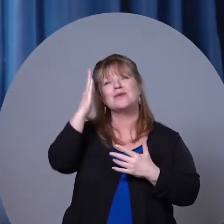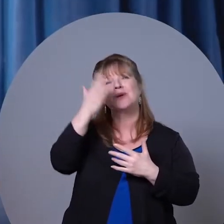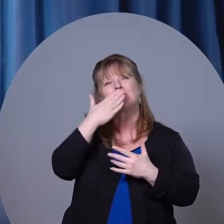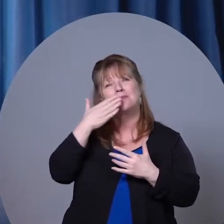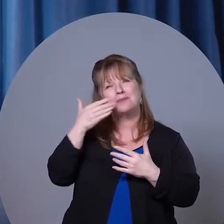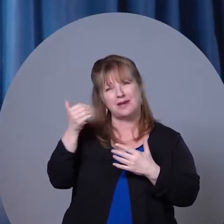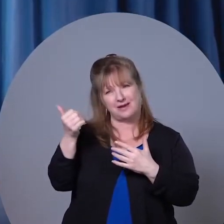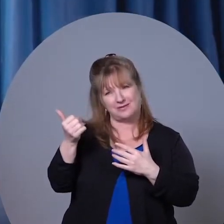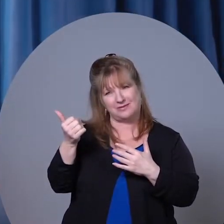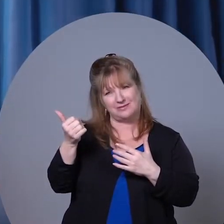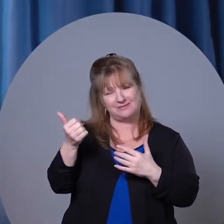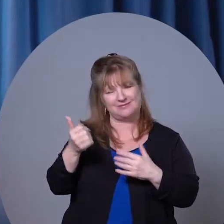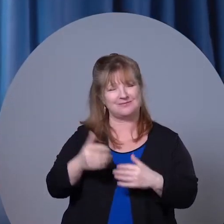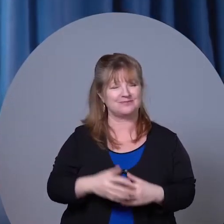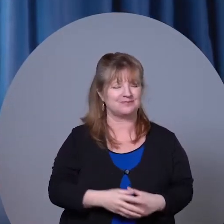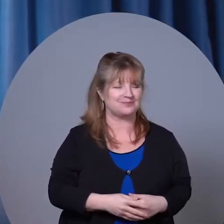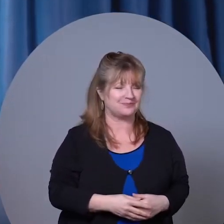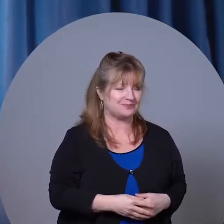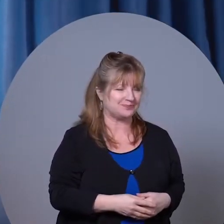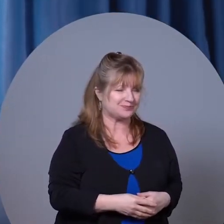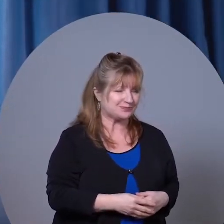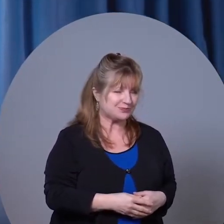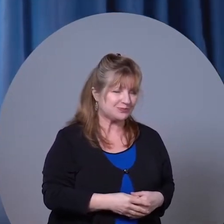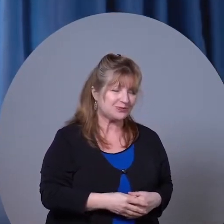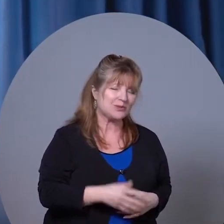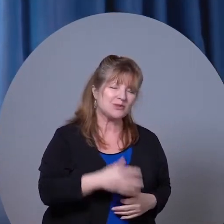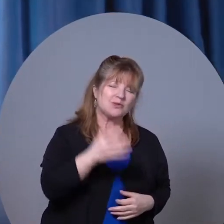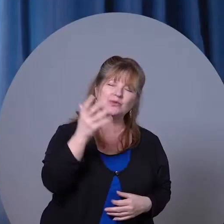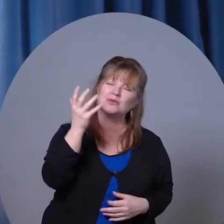Side of the hill.